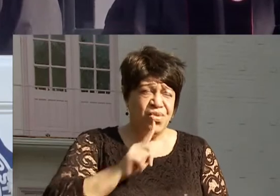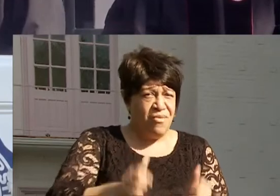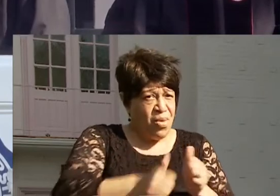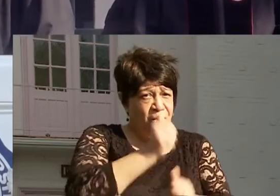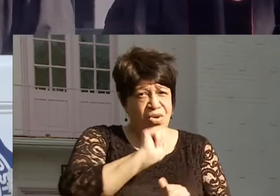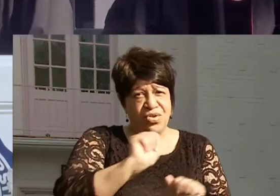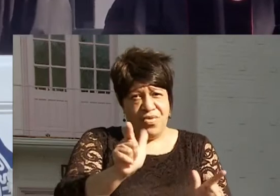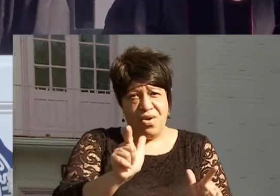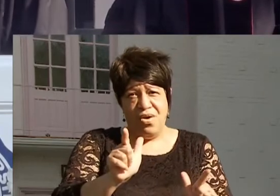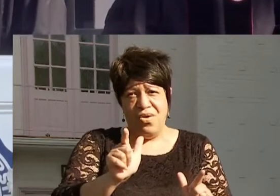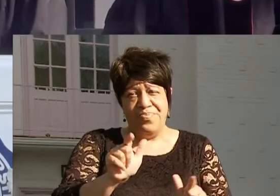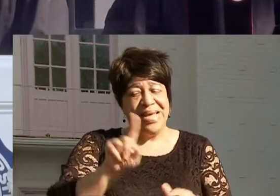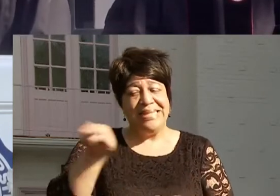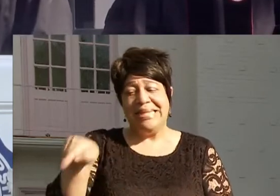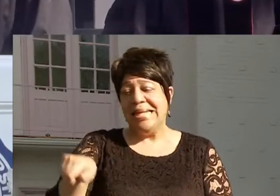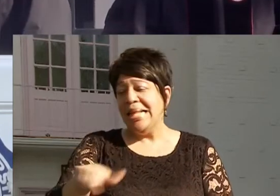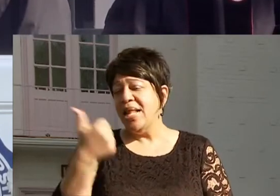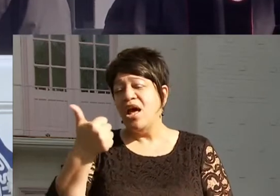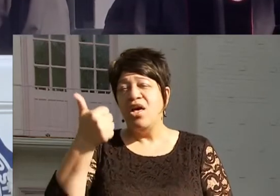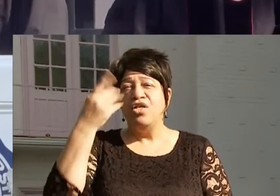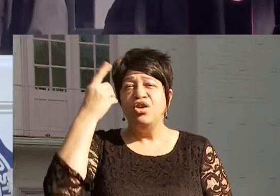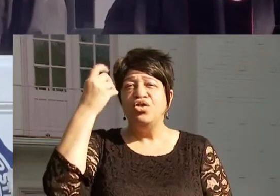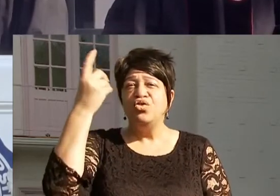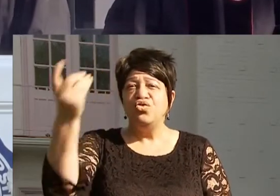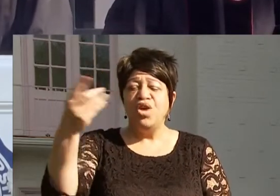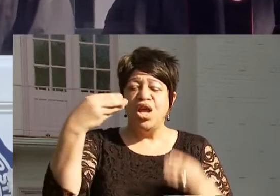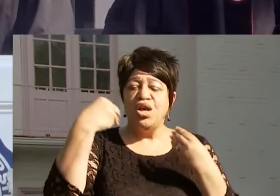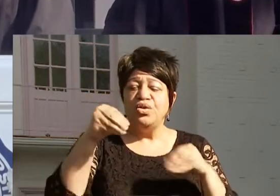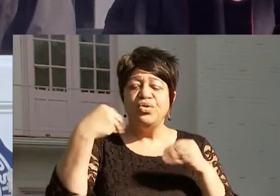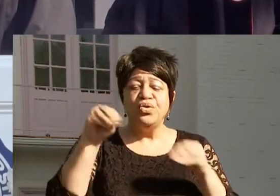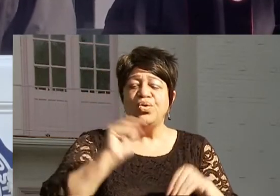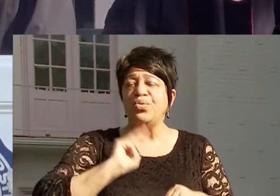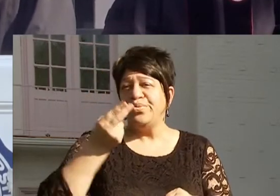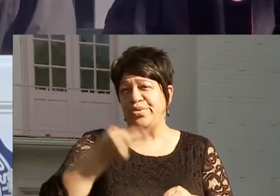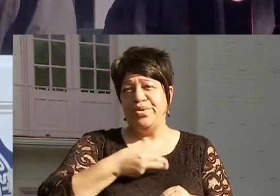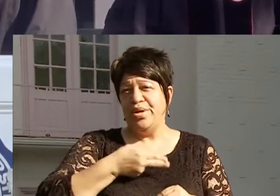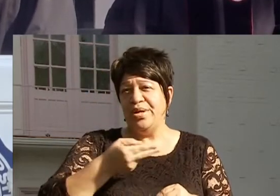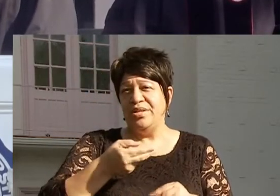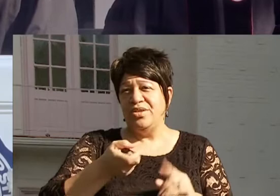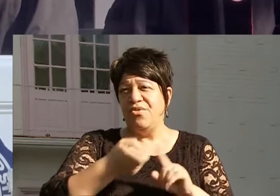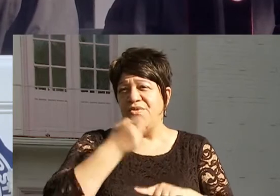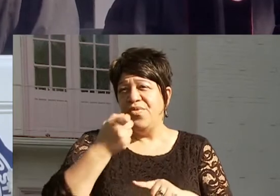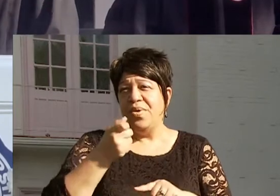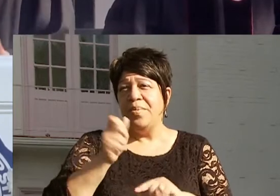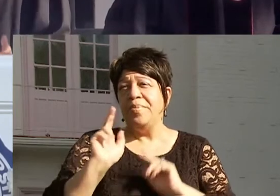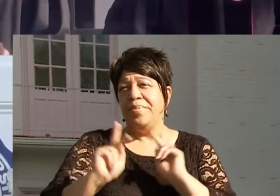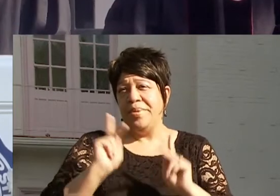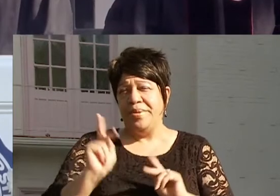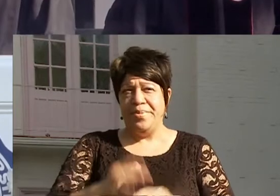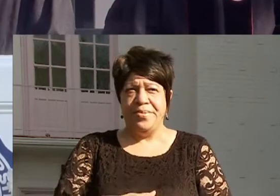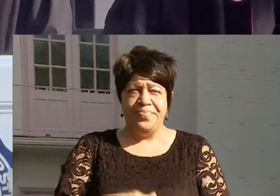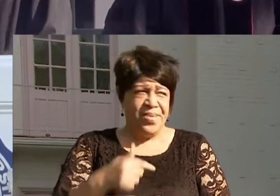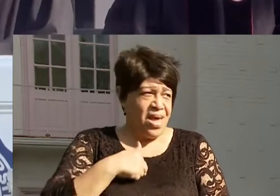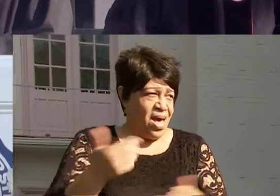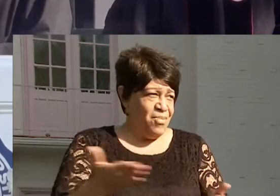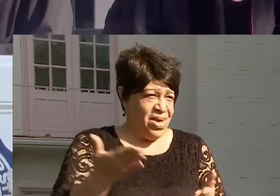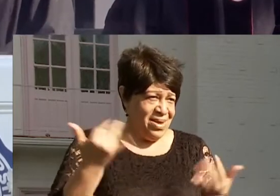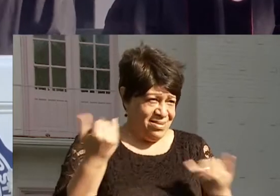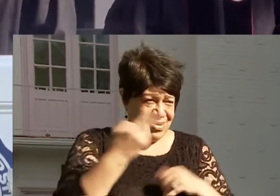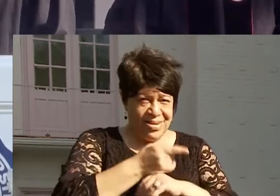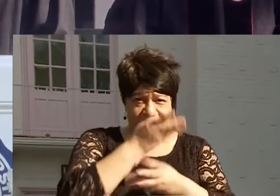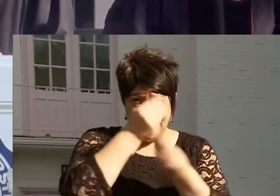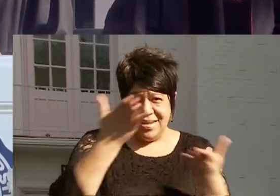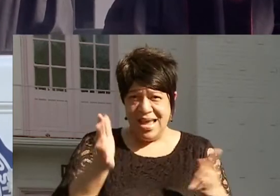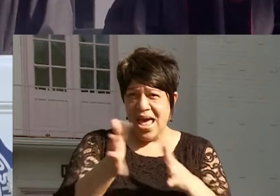us, this is just another dream sold to us on a platter of Americana. I am here today to tell you that